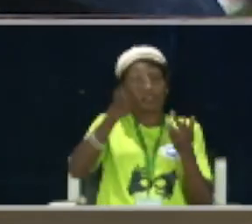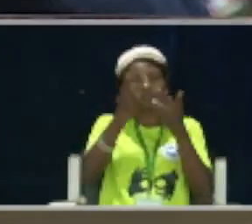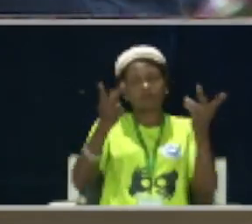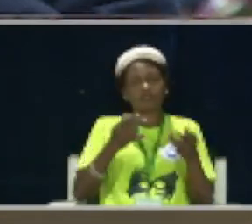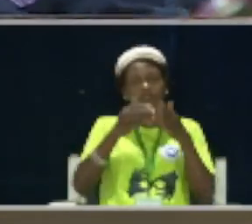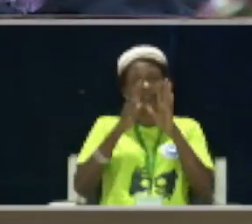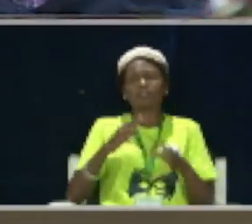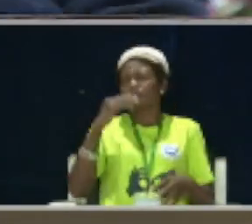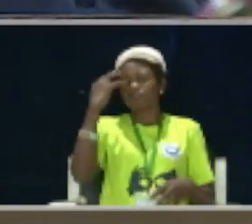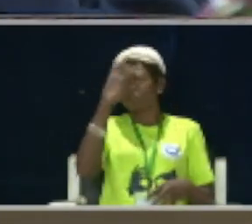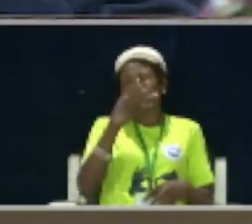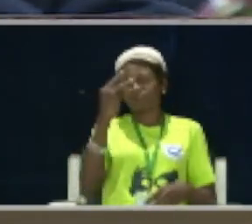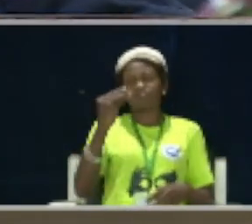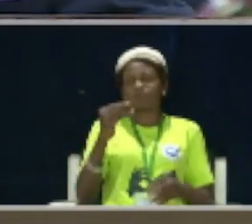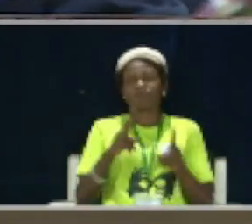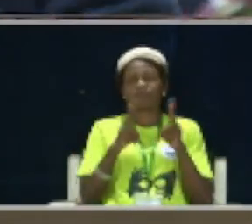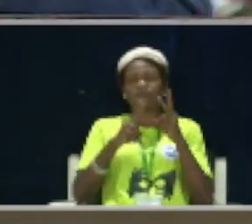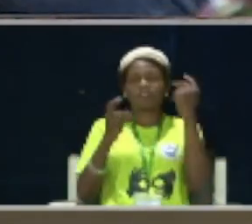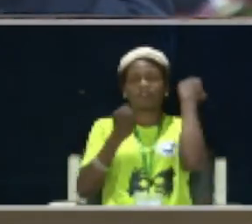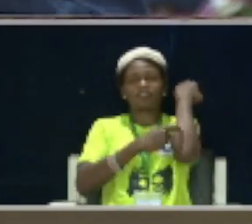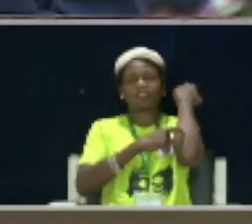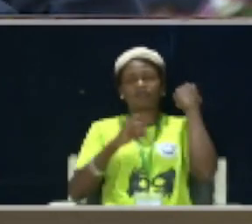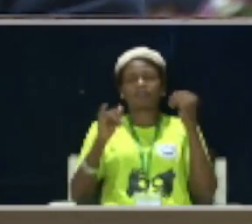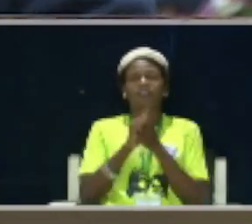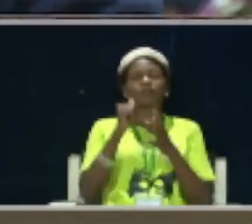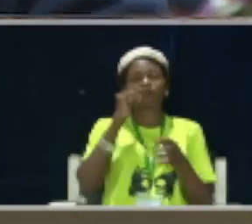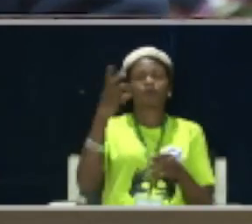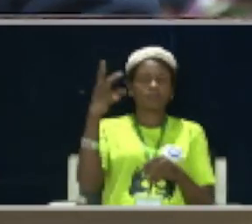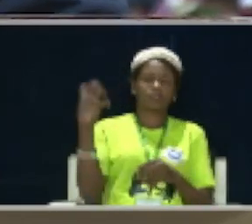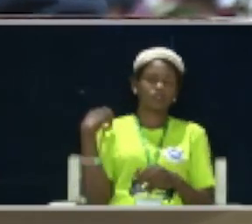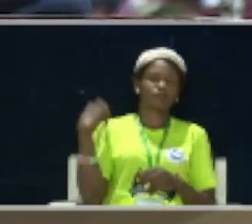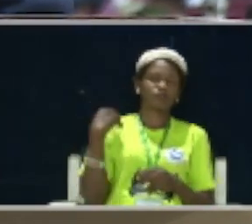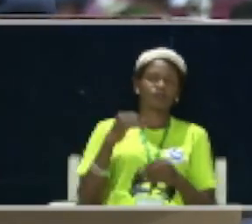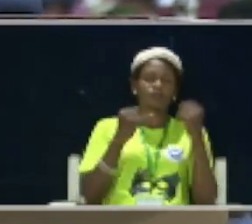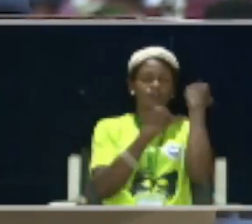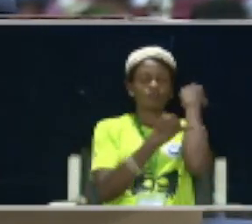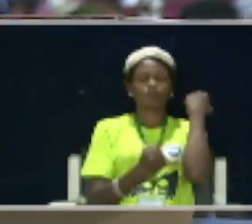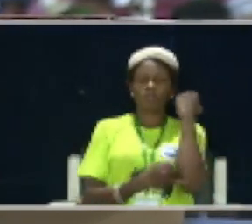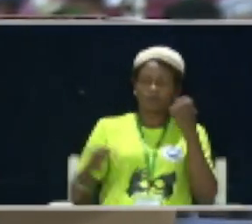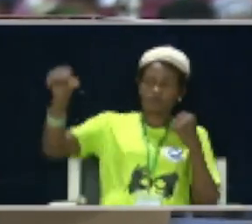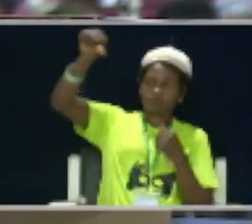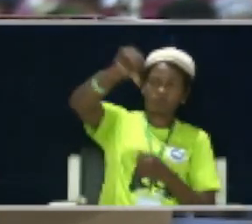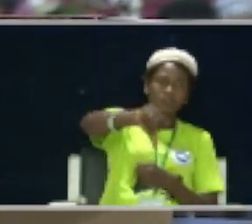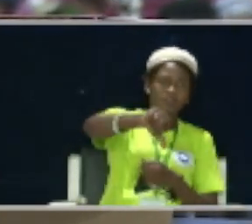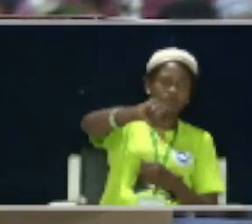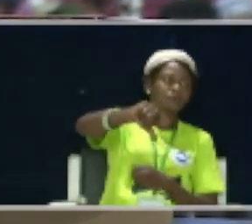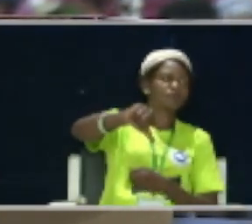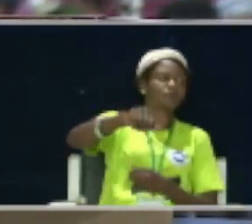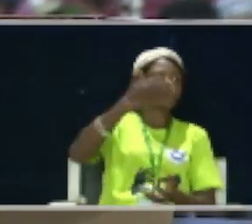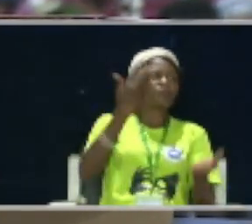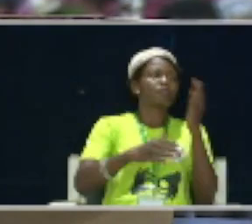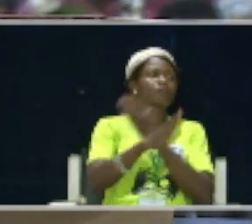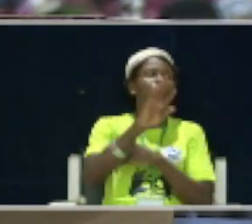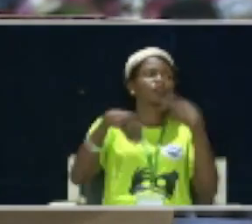extremely beautiful, very seductive. That woman was his boss. Joseph turned it down. May God give